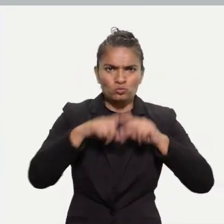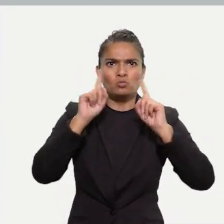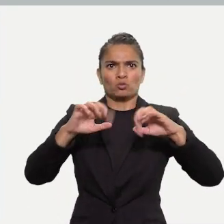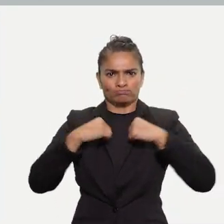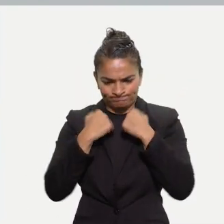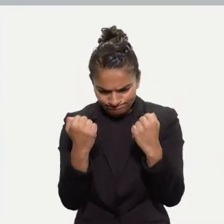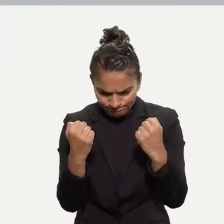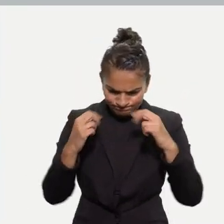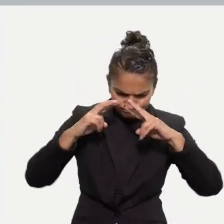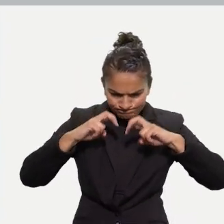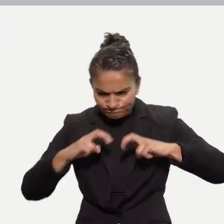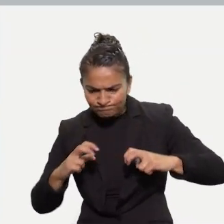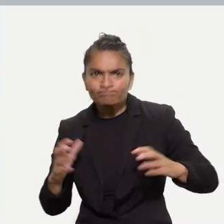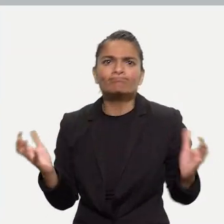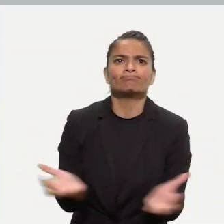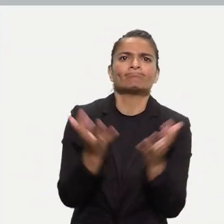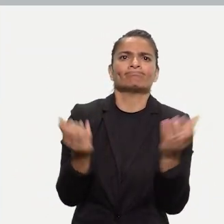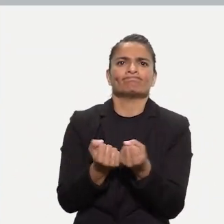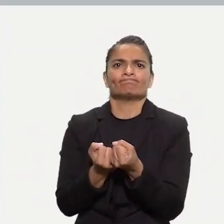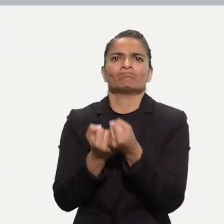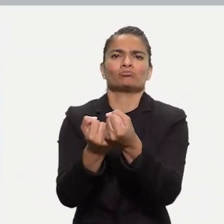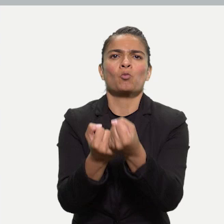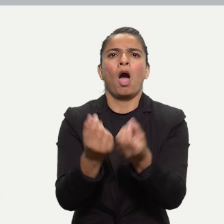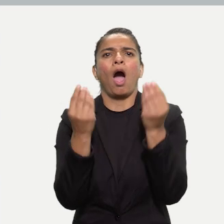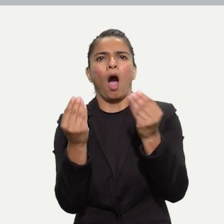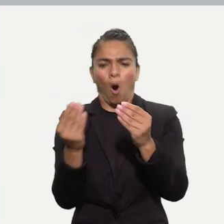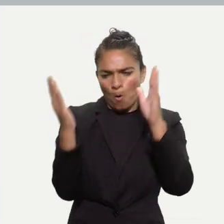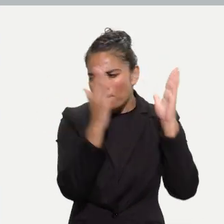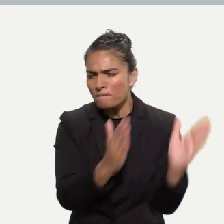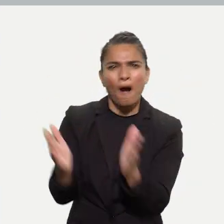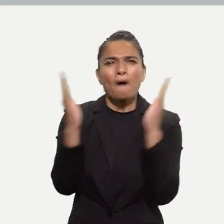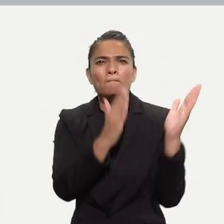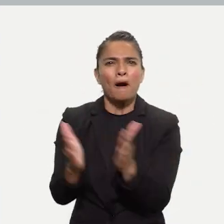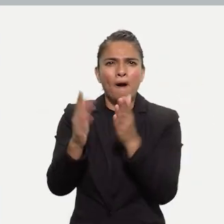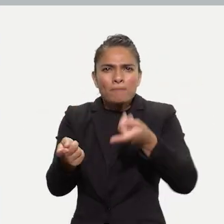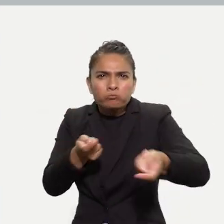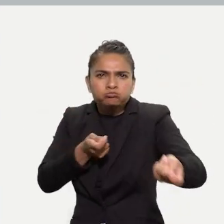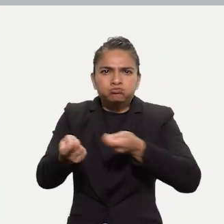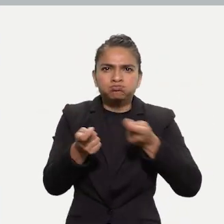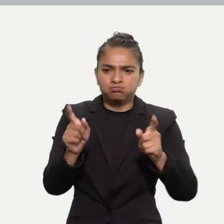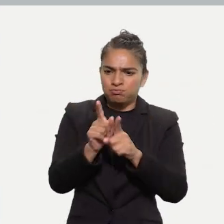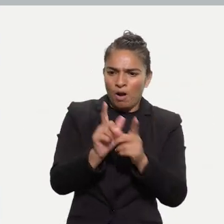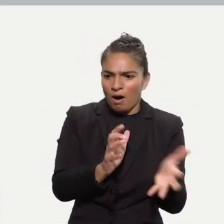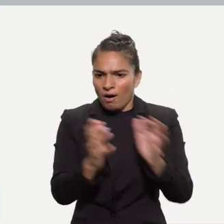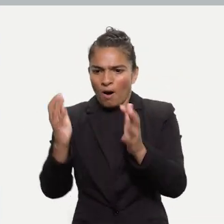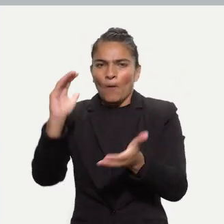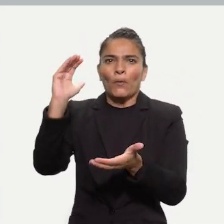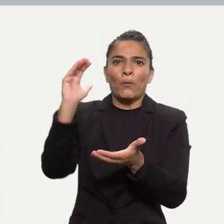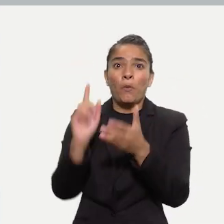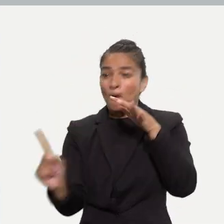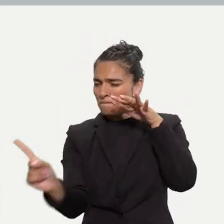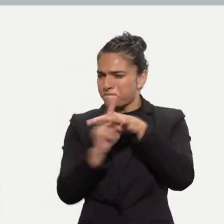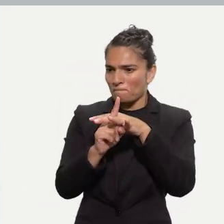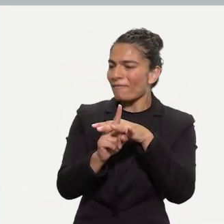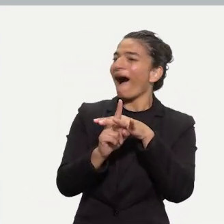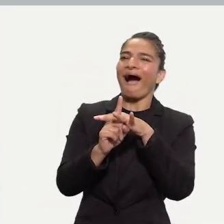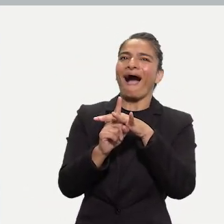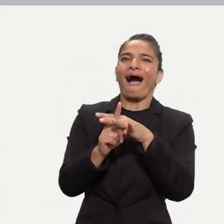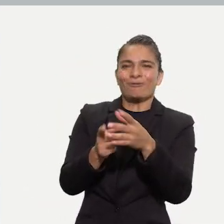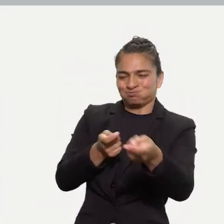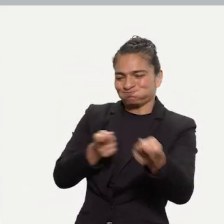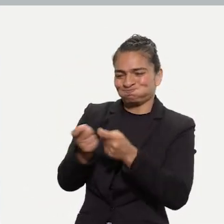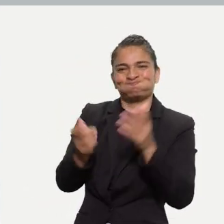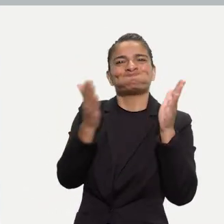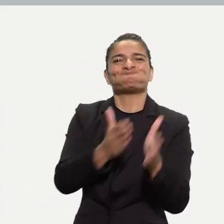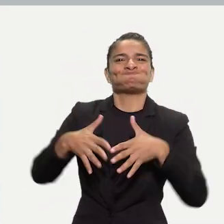natural disaster, we have moved beyond that to look at the components of disaster and how we can deal with